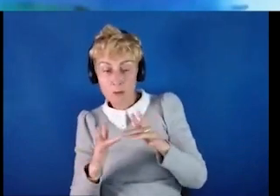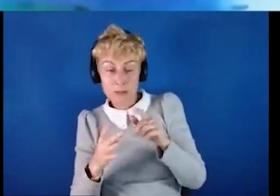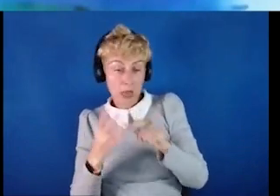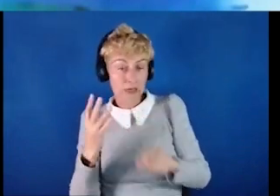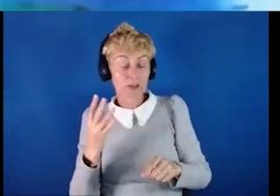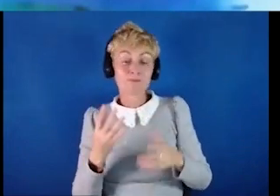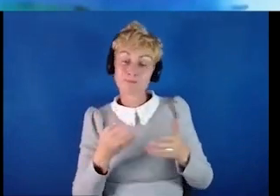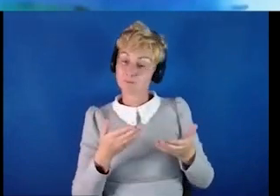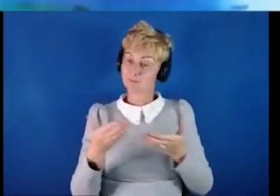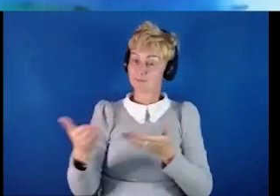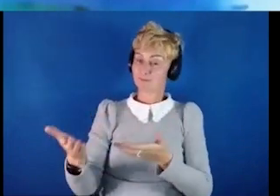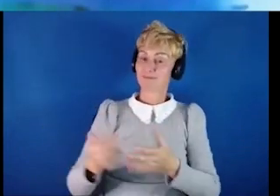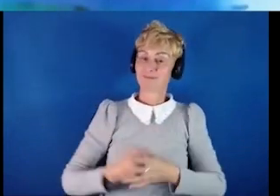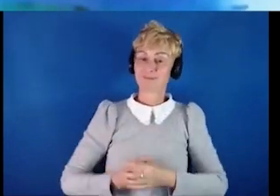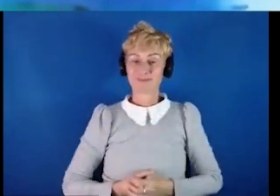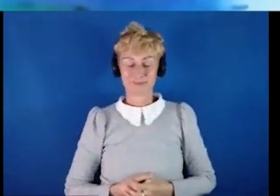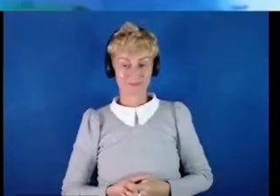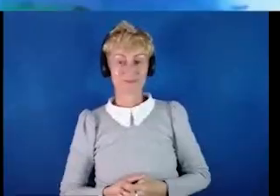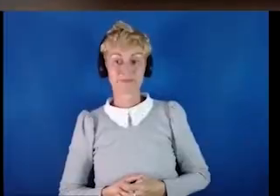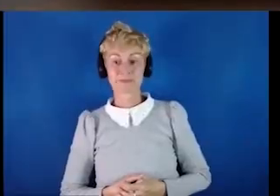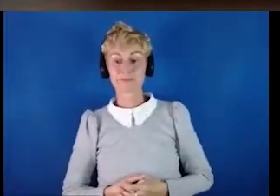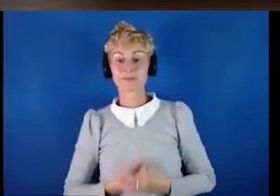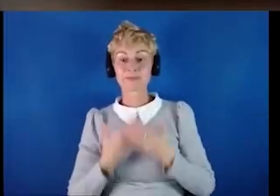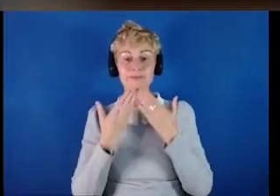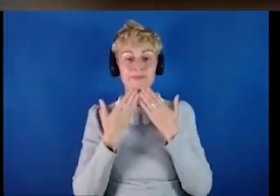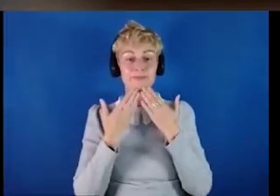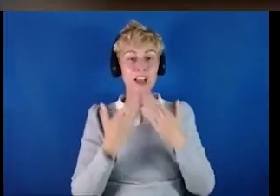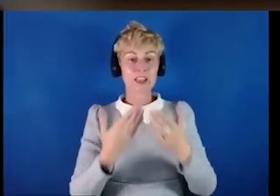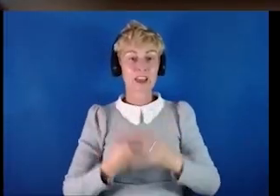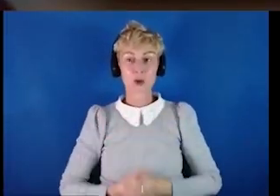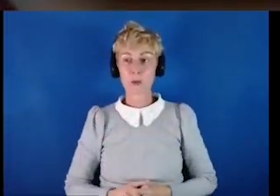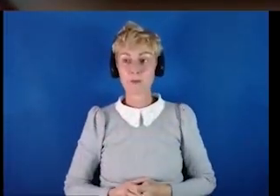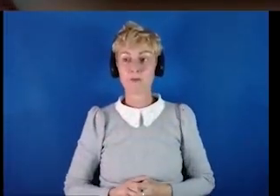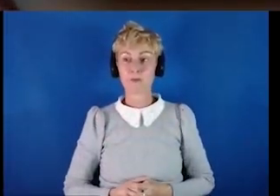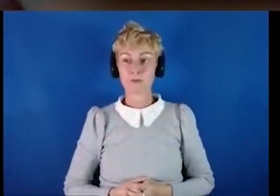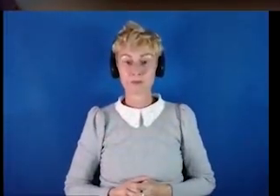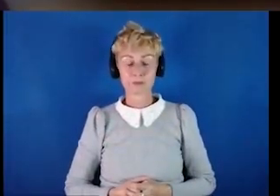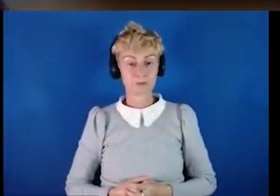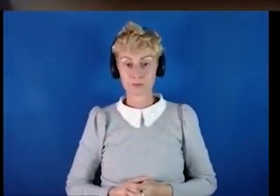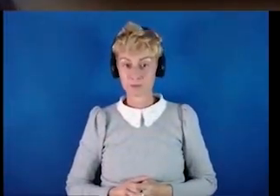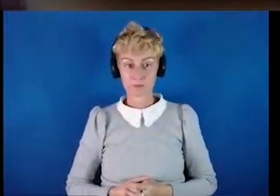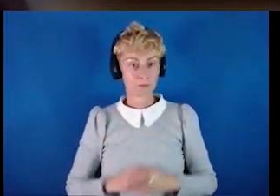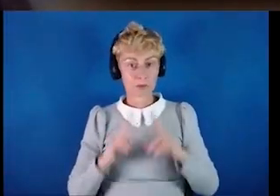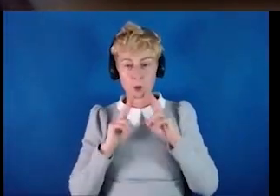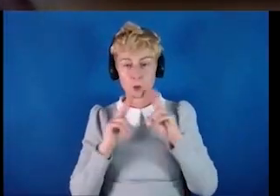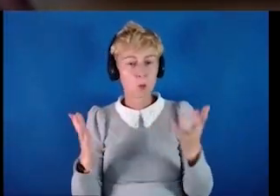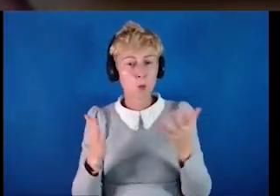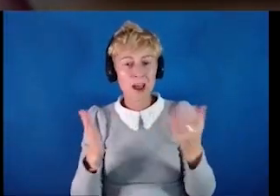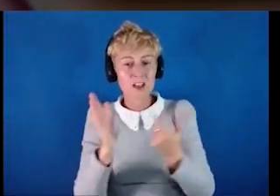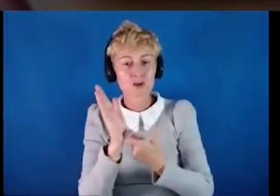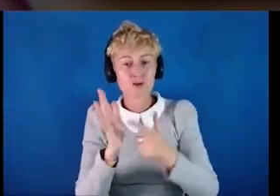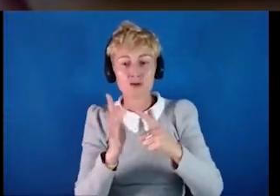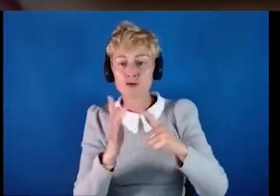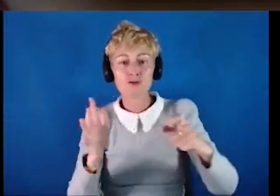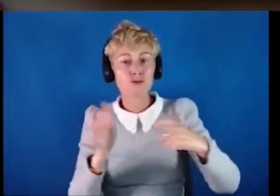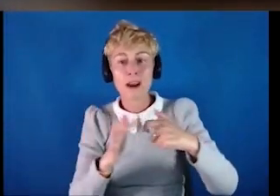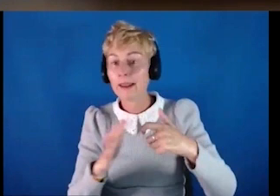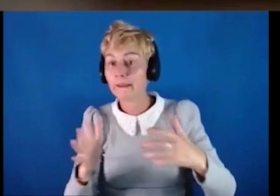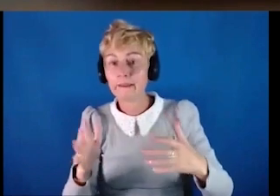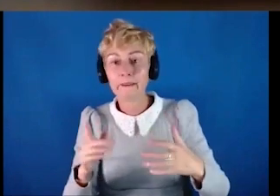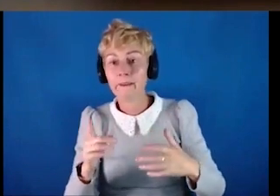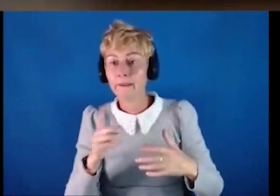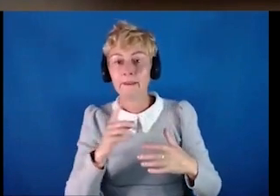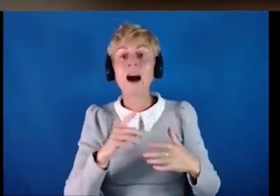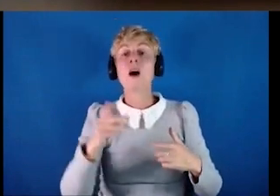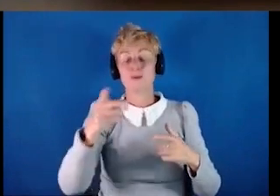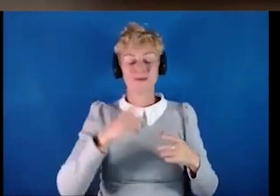floor is yours. Okay, thank you very much. I'm just looking for Rick now. Just trying to see him on the screen somewhere.